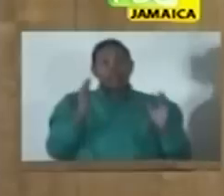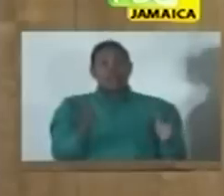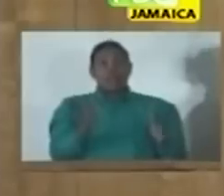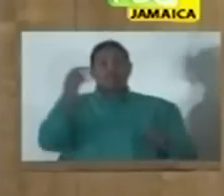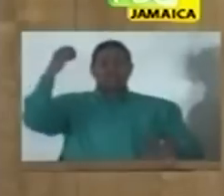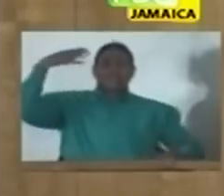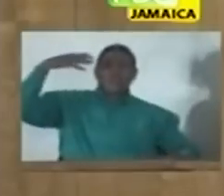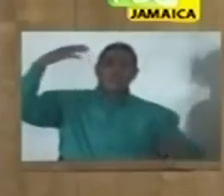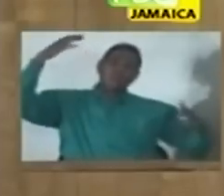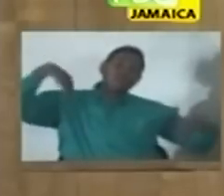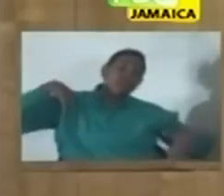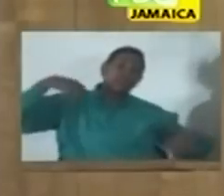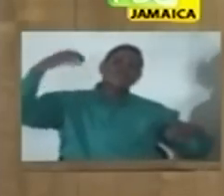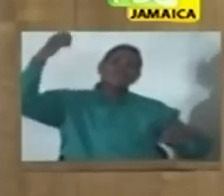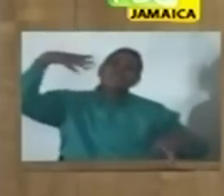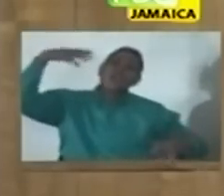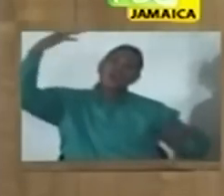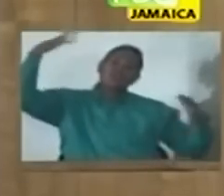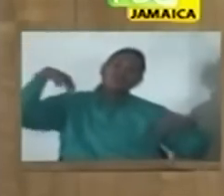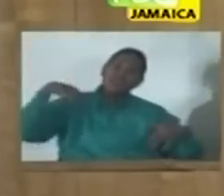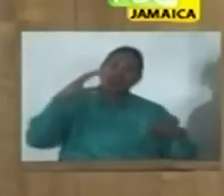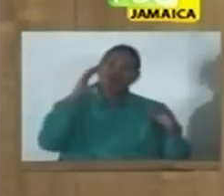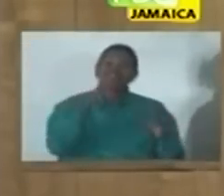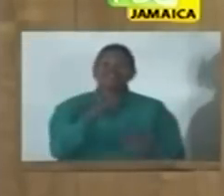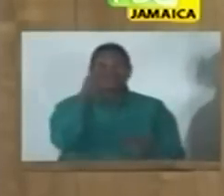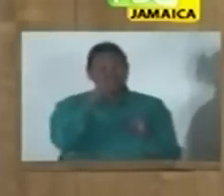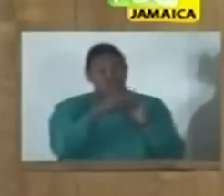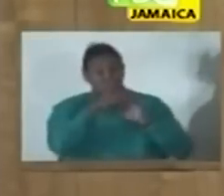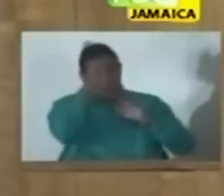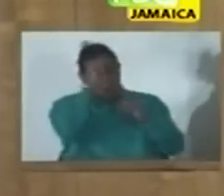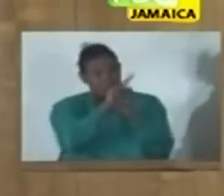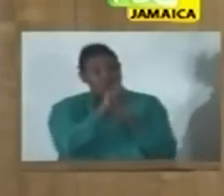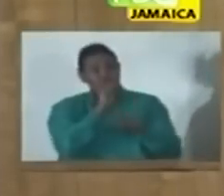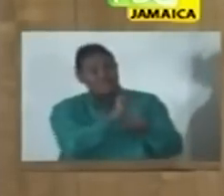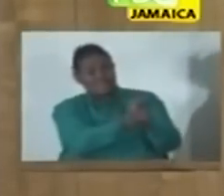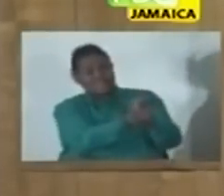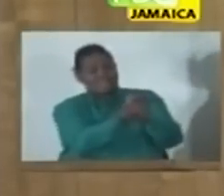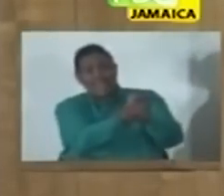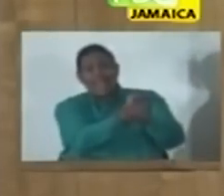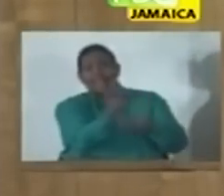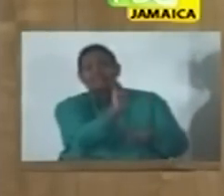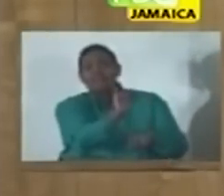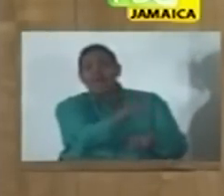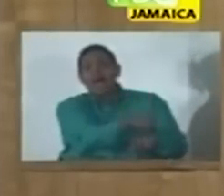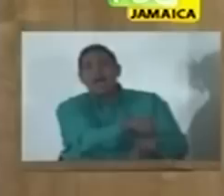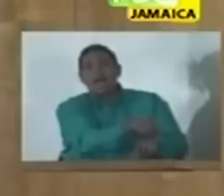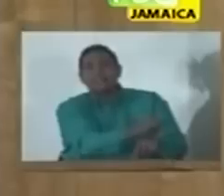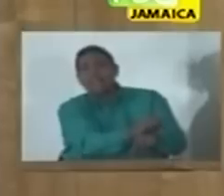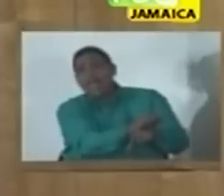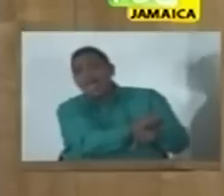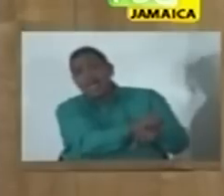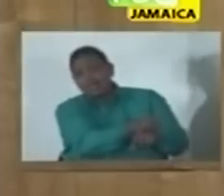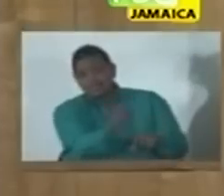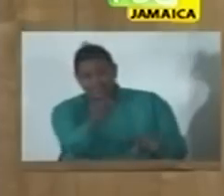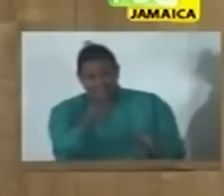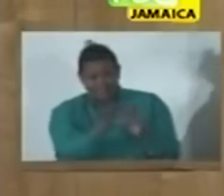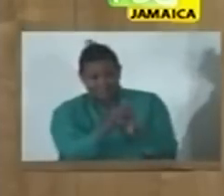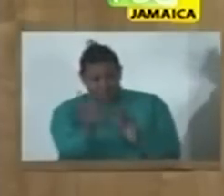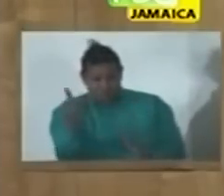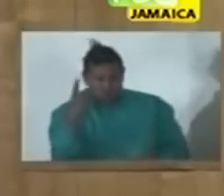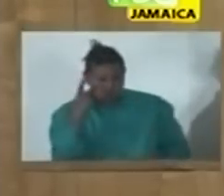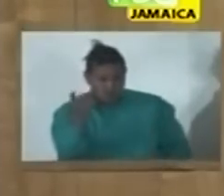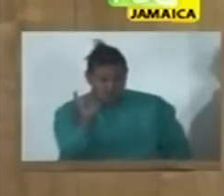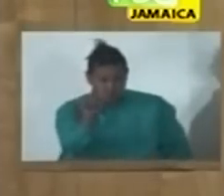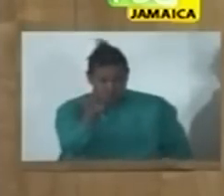these Jamaican brothers of ours were kept in slave-like condition. Is that the video you saw too,